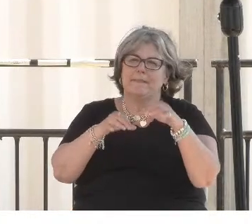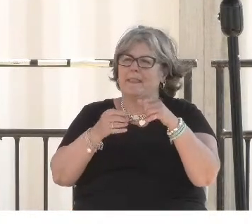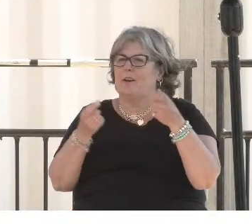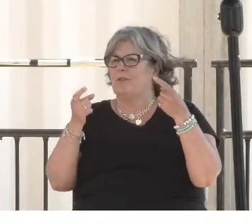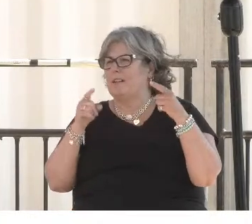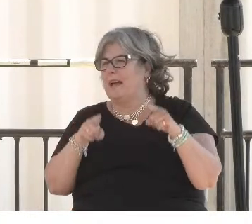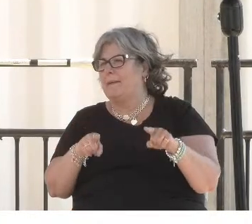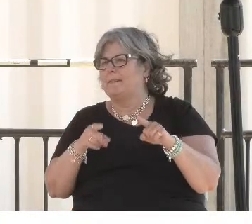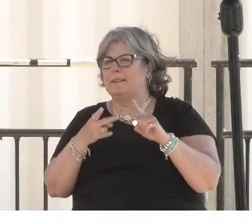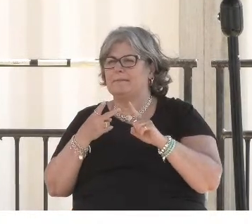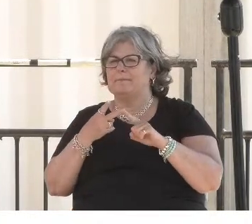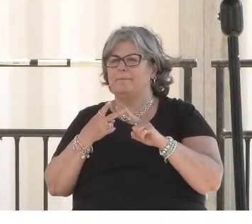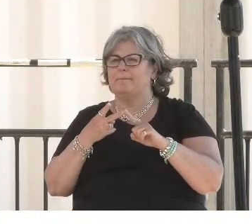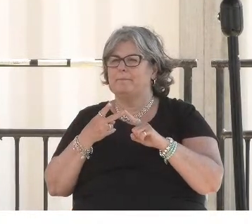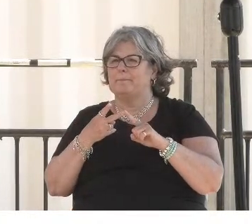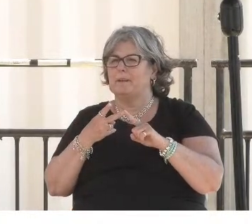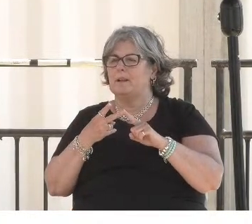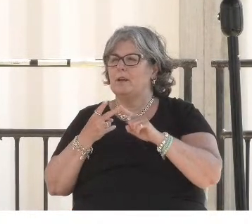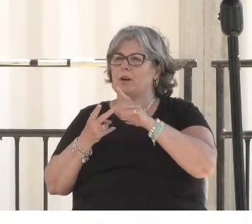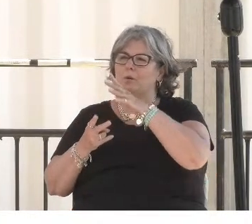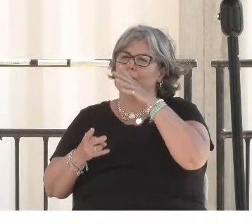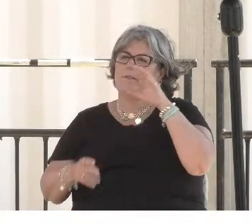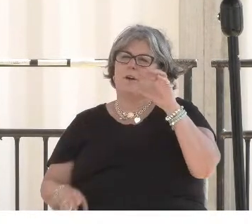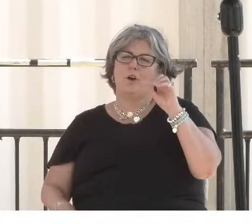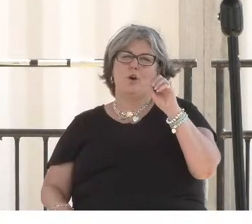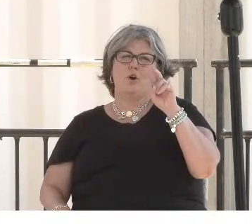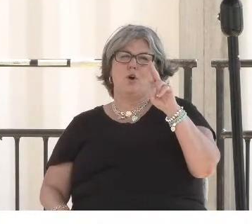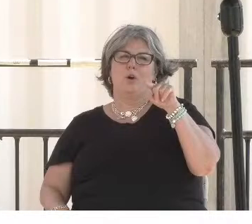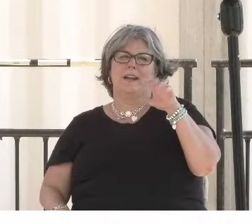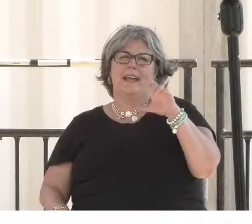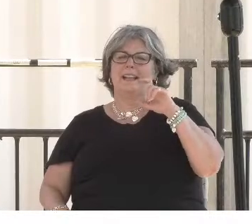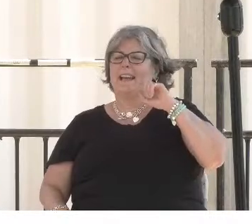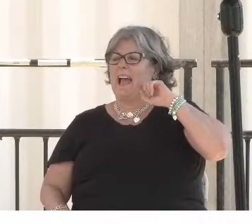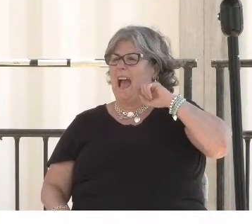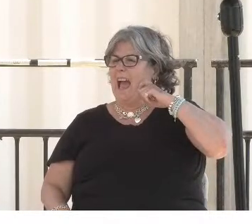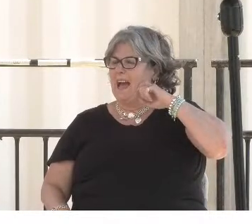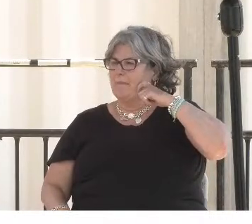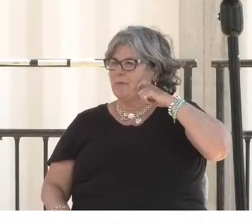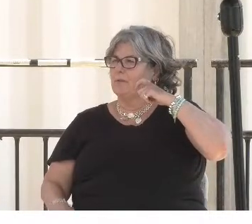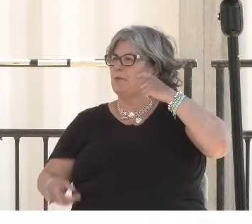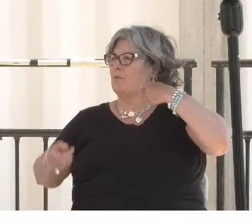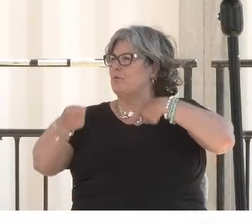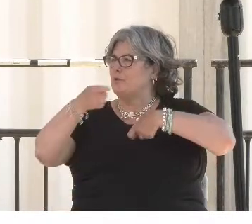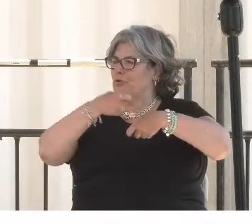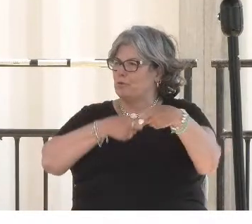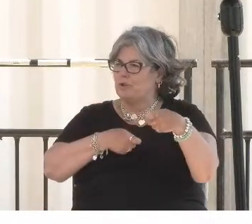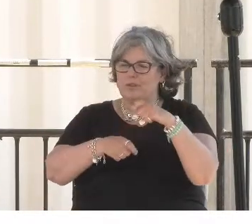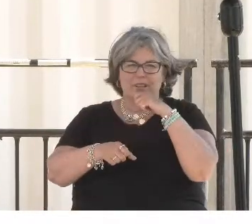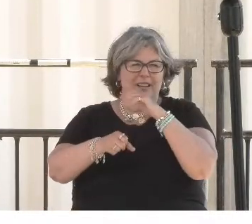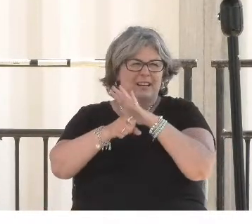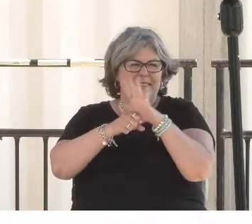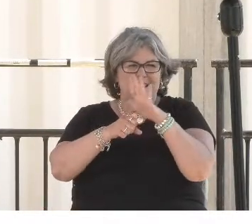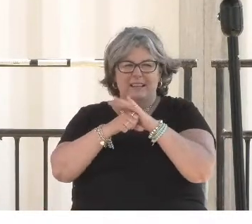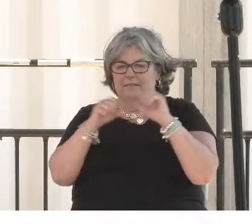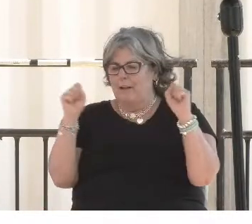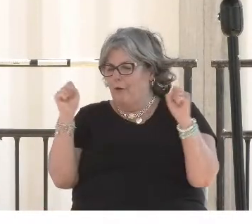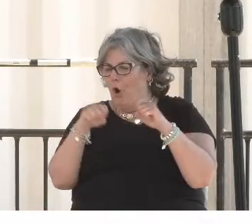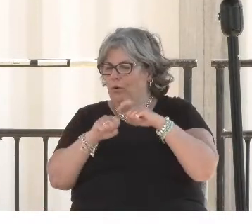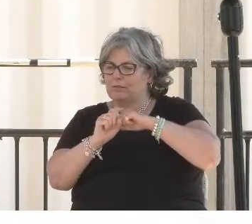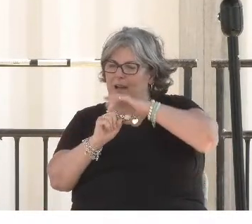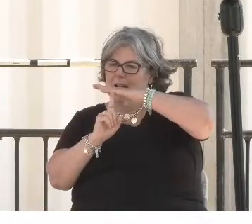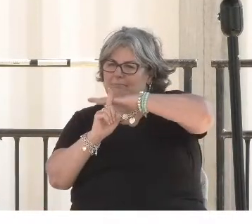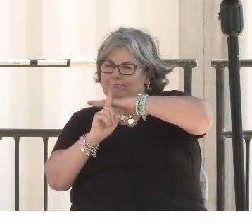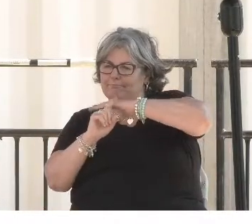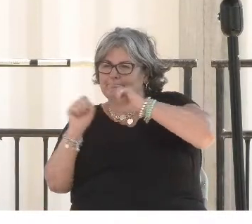happening. I mentioned we farmed organic apples too. We actually have one variety of apples that we're switching out of because there's not enough cold temperatures in the winter to